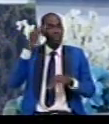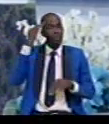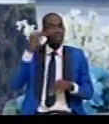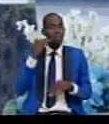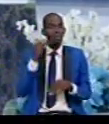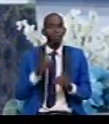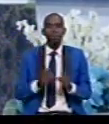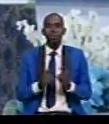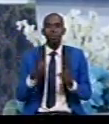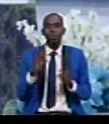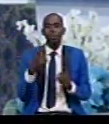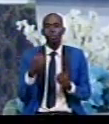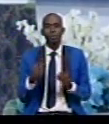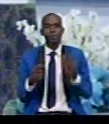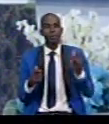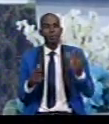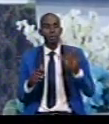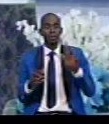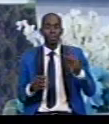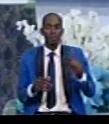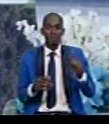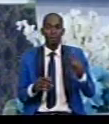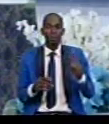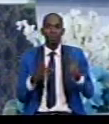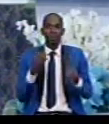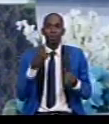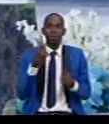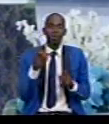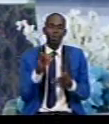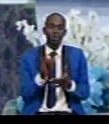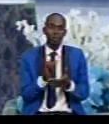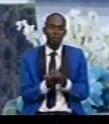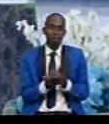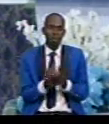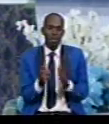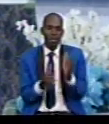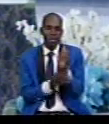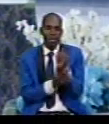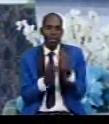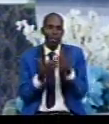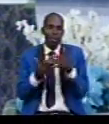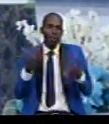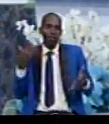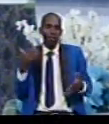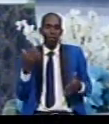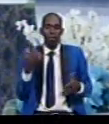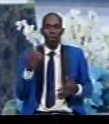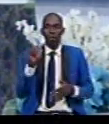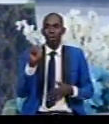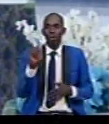GCK, the one that was held before Akwa Ibom, though I was not around,